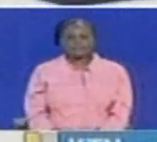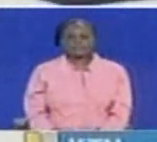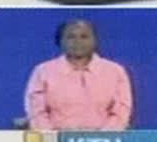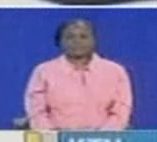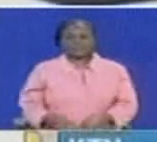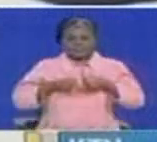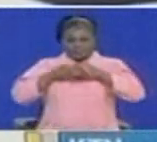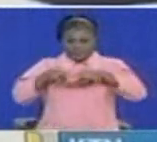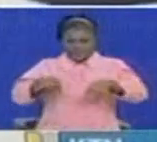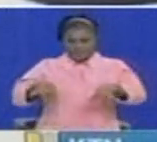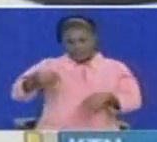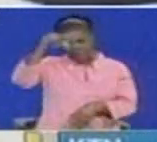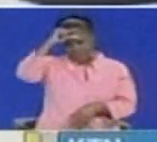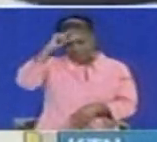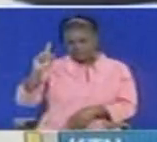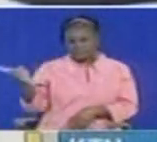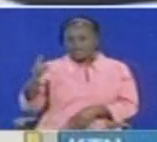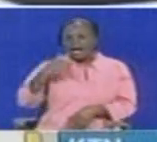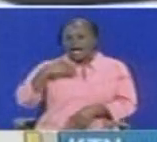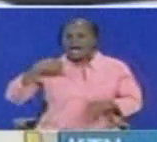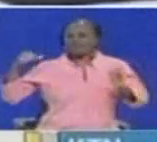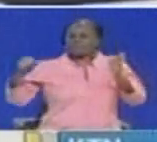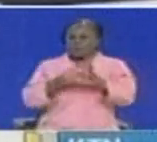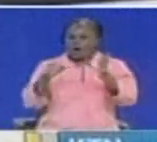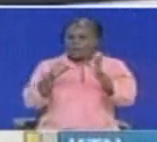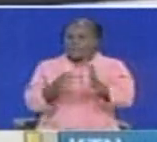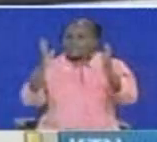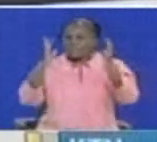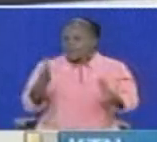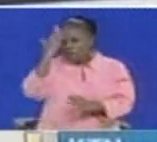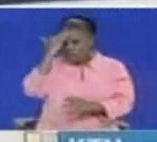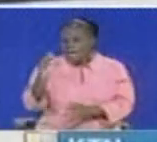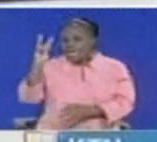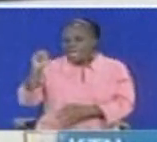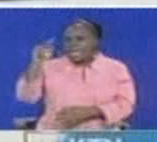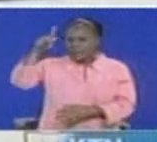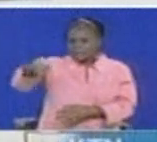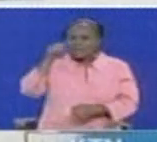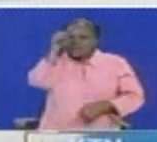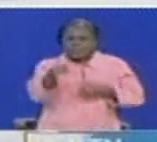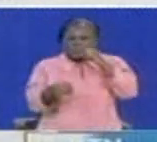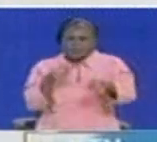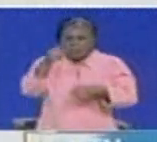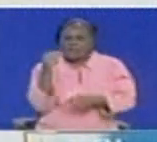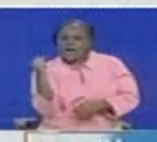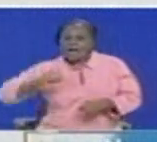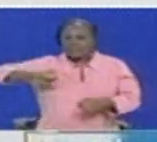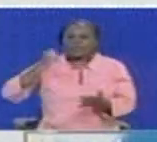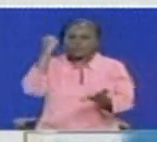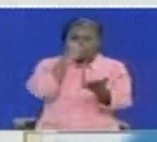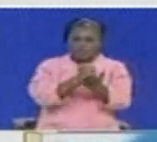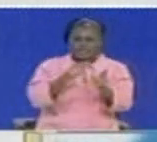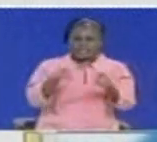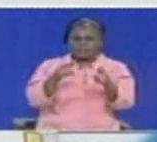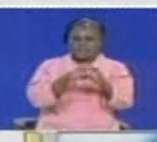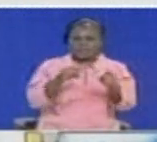Now, the devolution cabinet secretary, Anne Waiguru, is in hot soup. The members of parliament are accusing her of abusing office and violating the constitution for, among